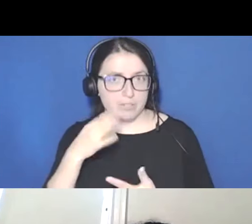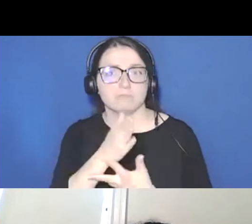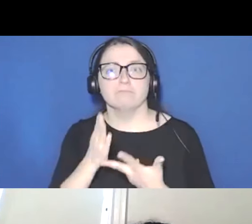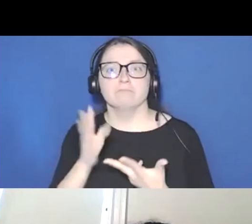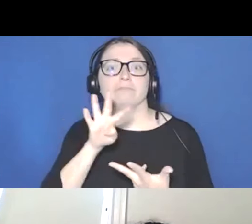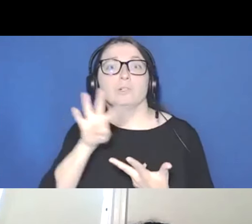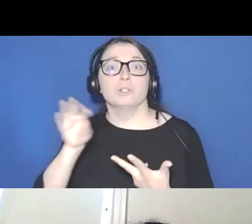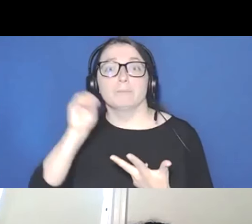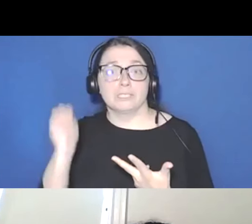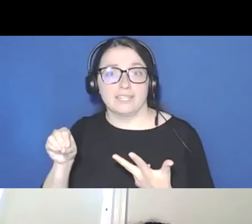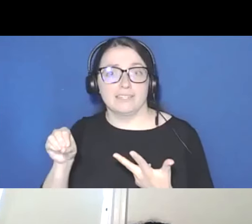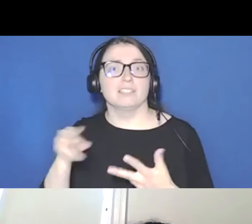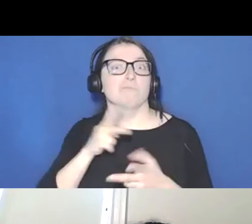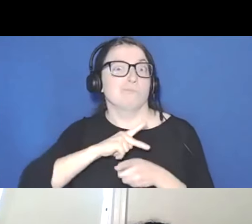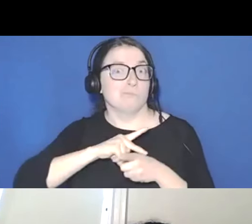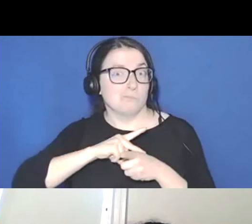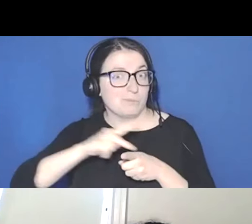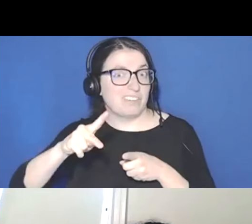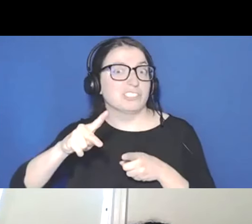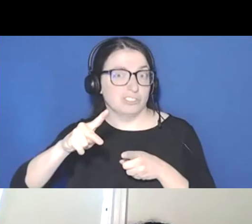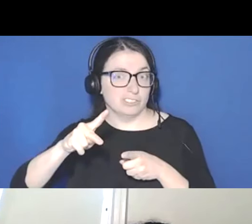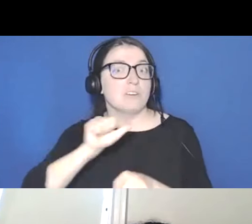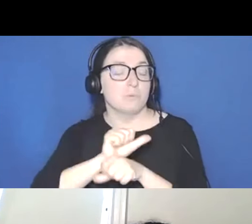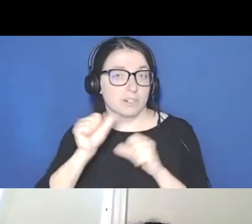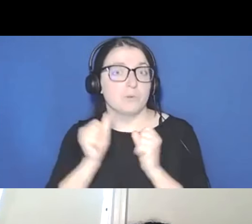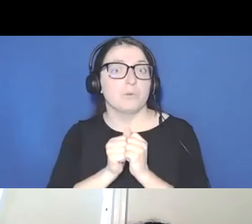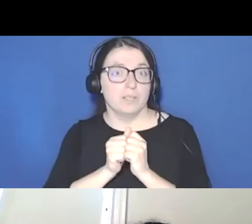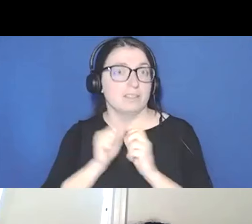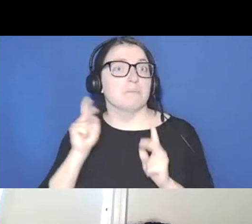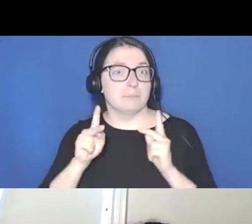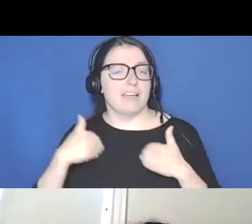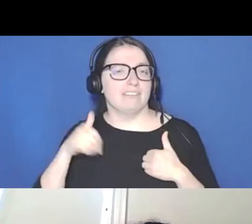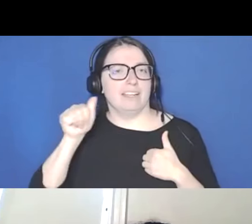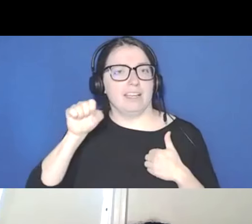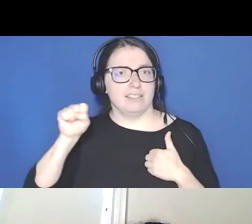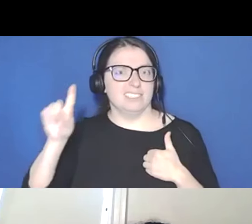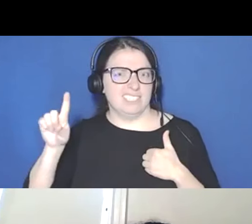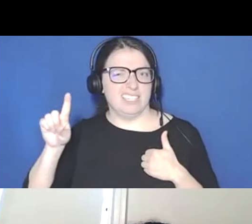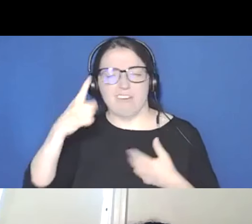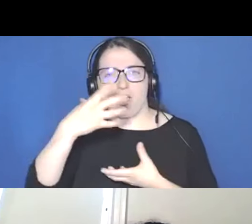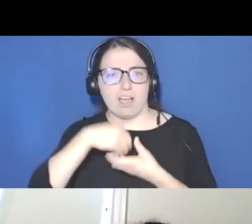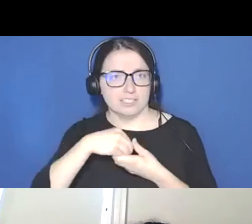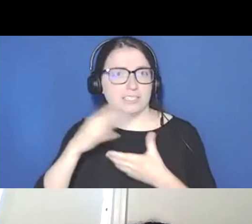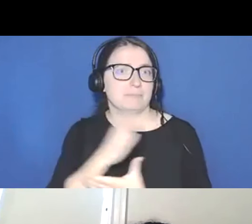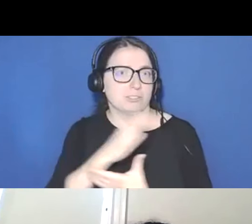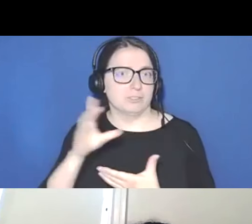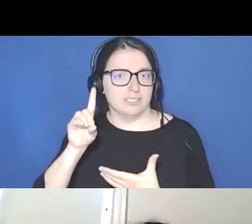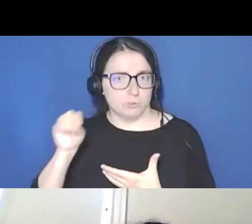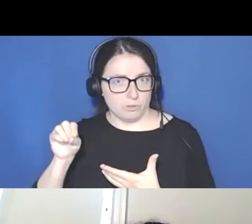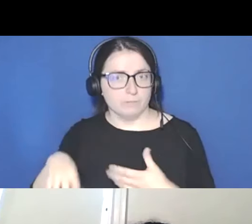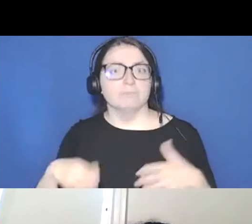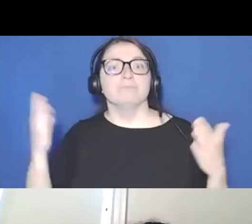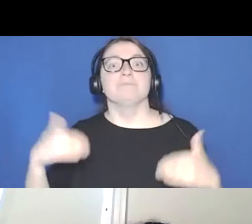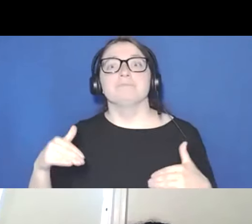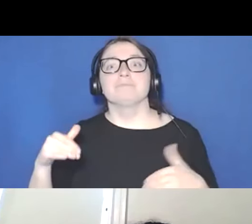are professionals who work with folks with autism spectrum disorder or a related disability. 10% are students and 2%